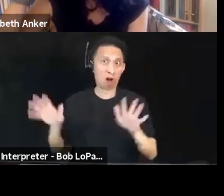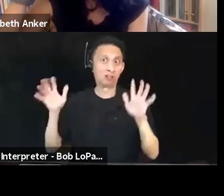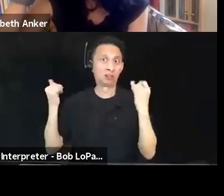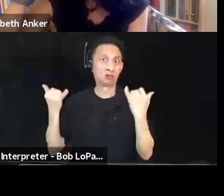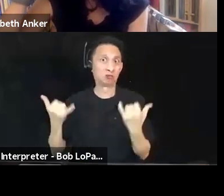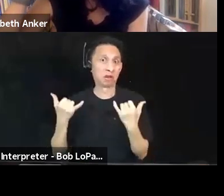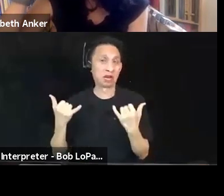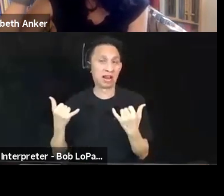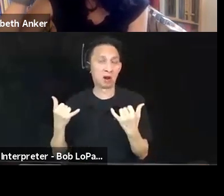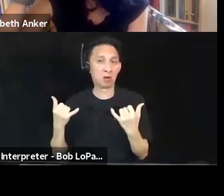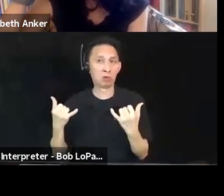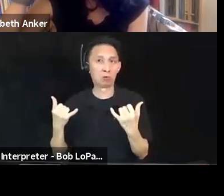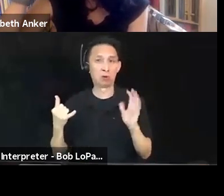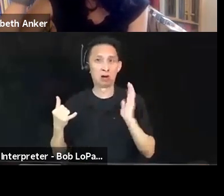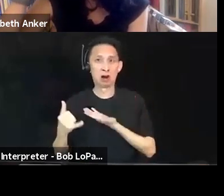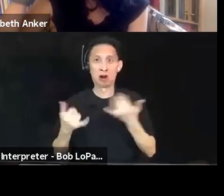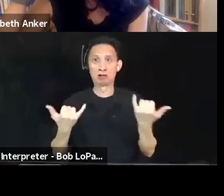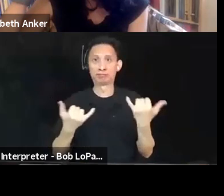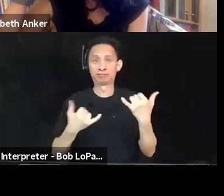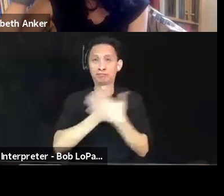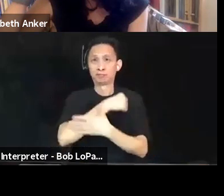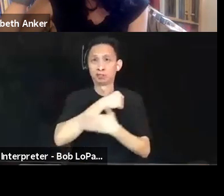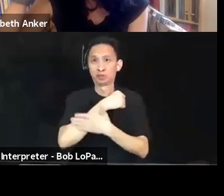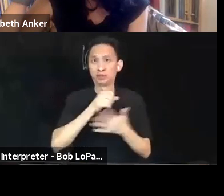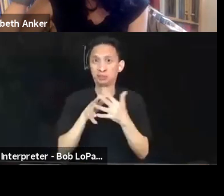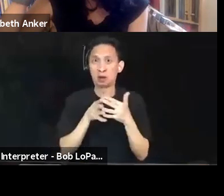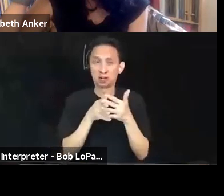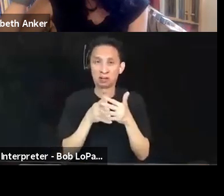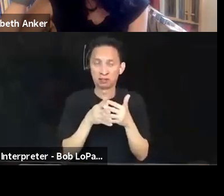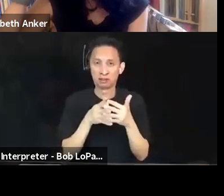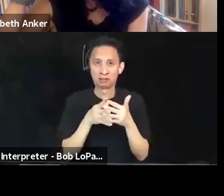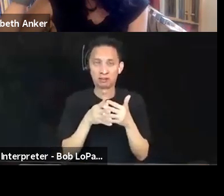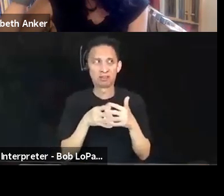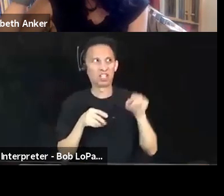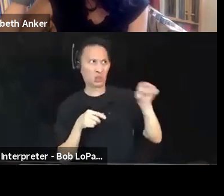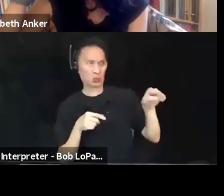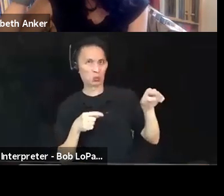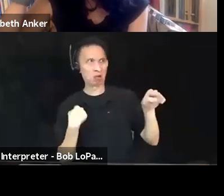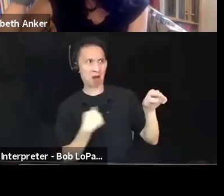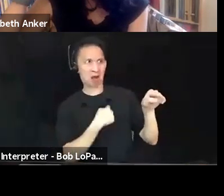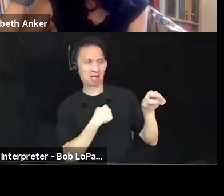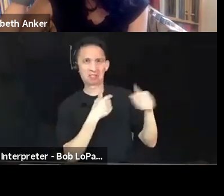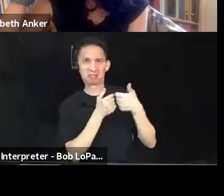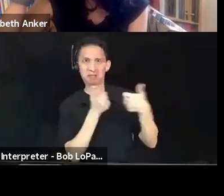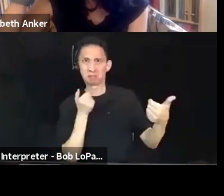of uptake of the notion. I mean, there's a sense in which